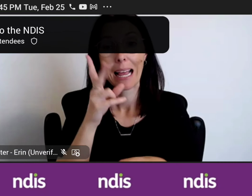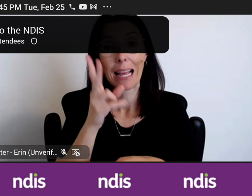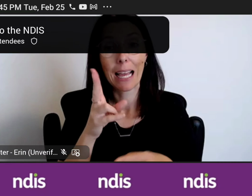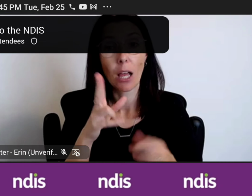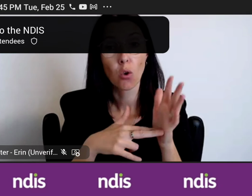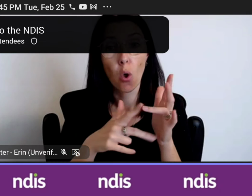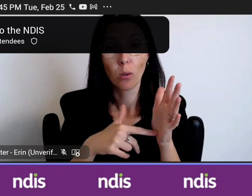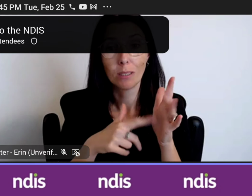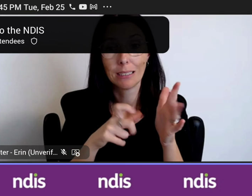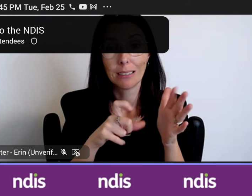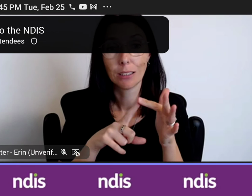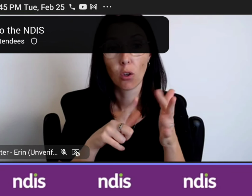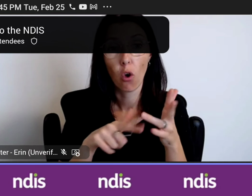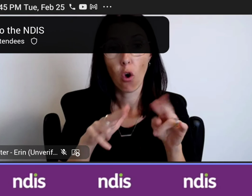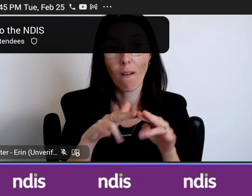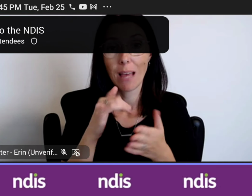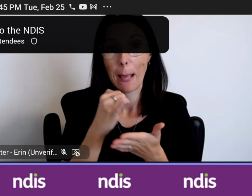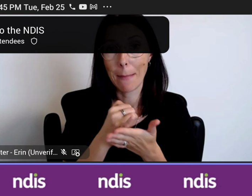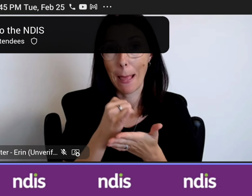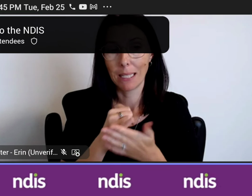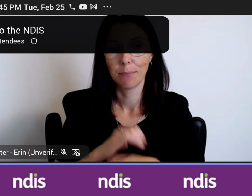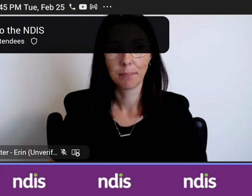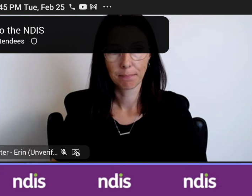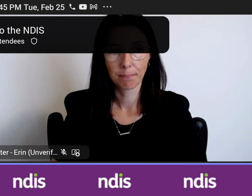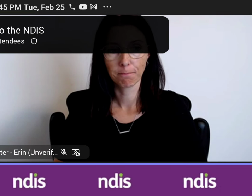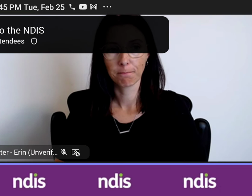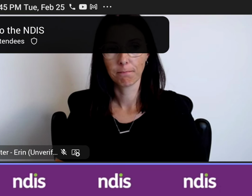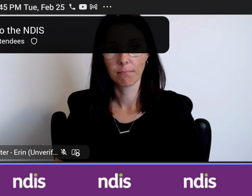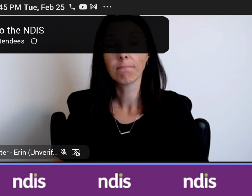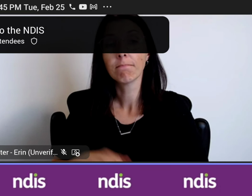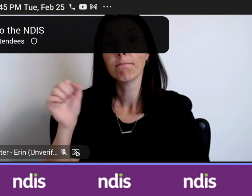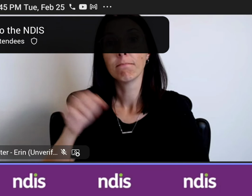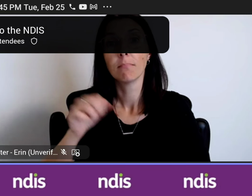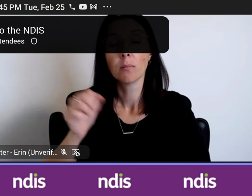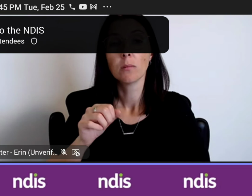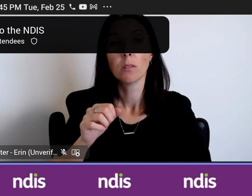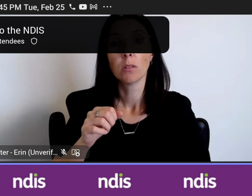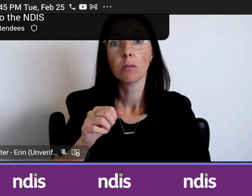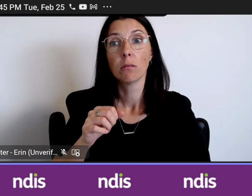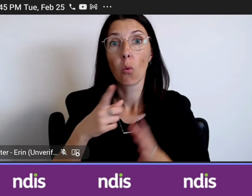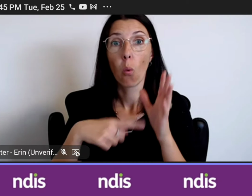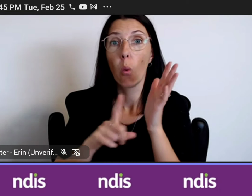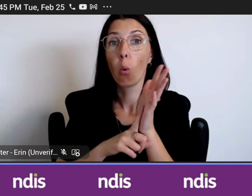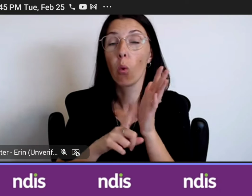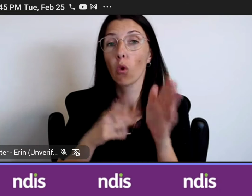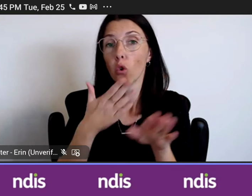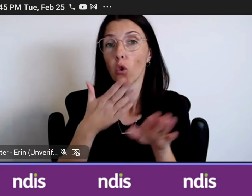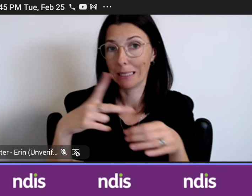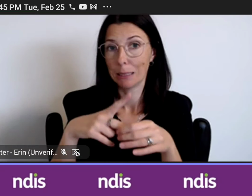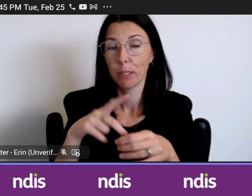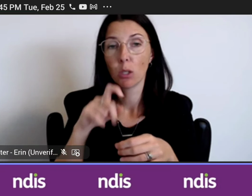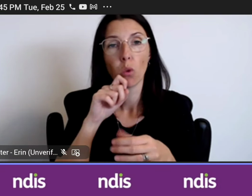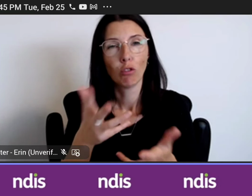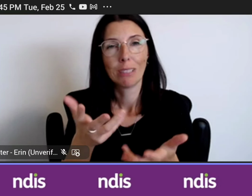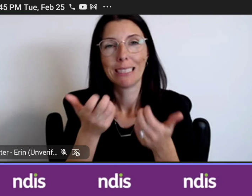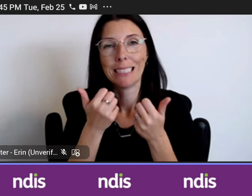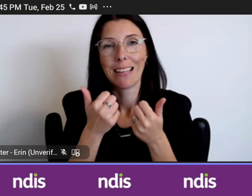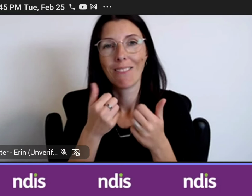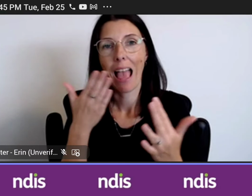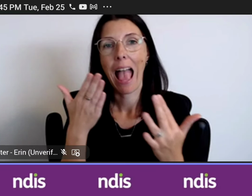us? Sure can. Okay, so all new participants to the NDIS receive an access